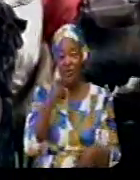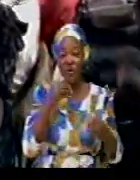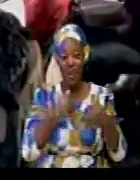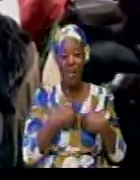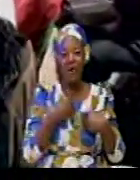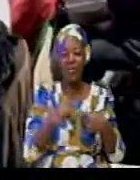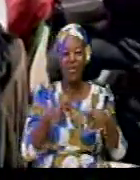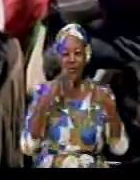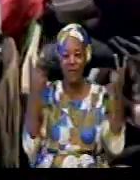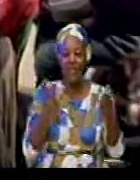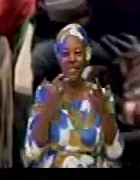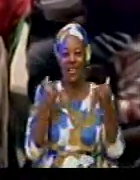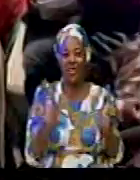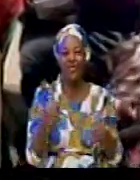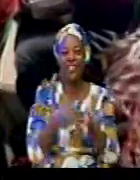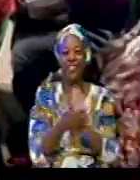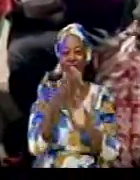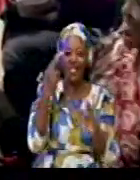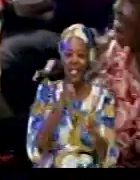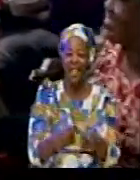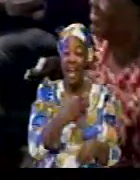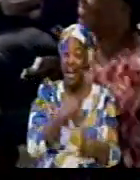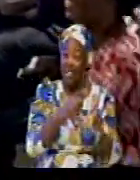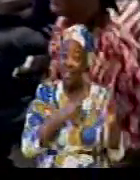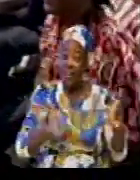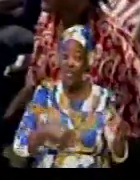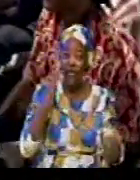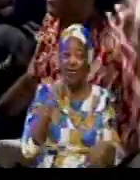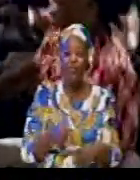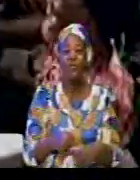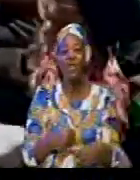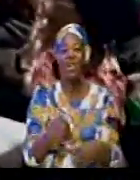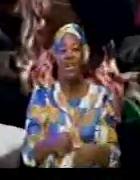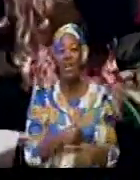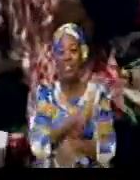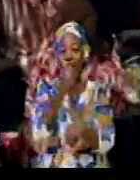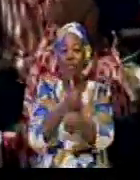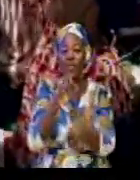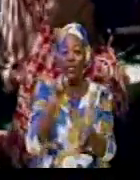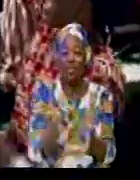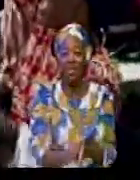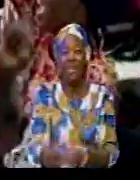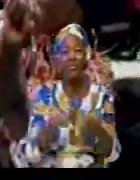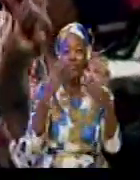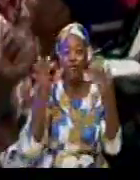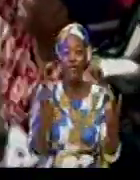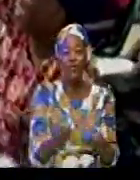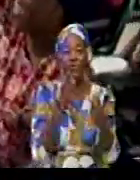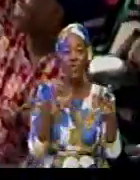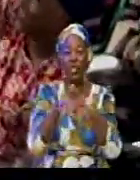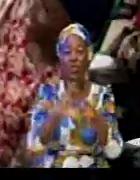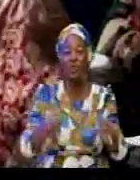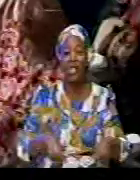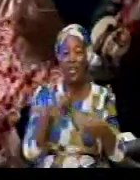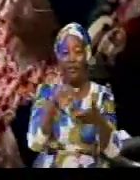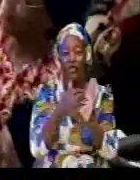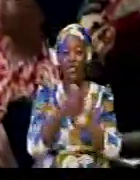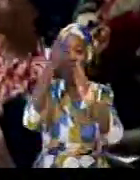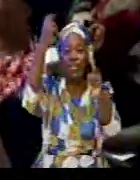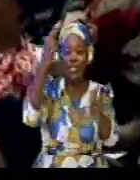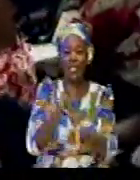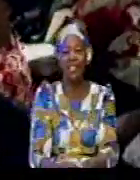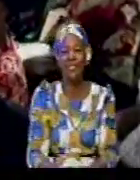I can tell you have the victory. And the Lord will maintain